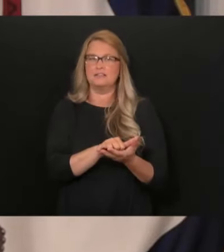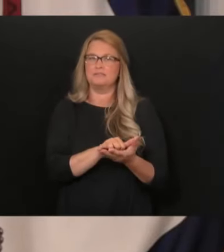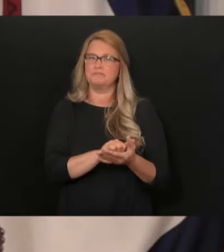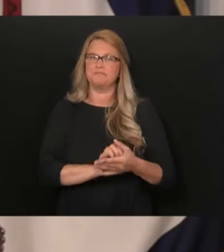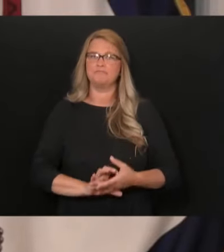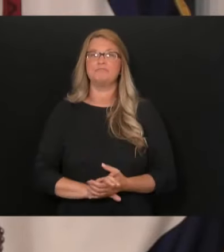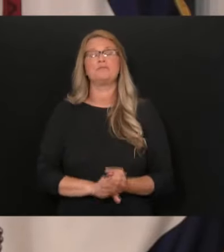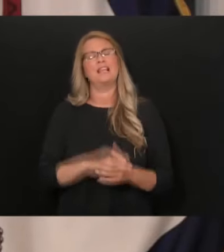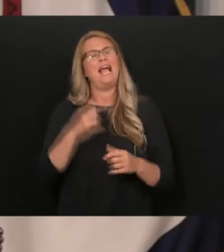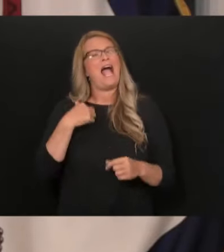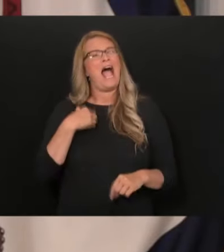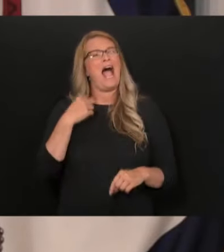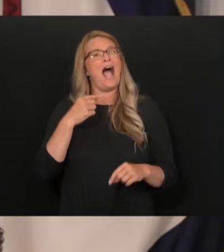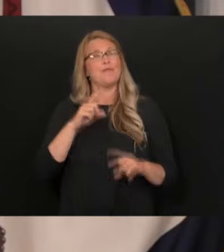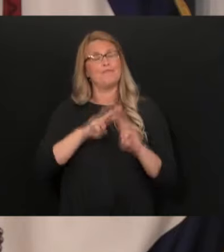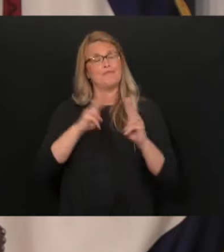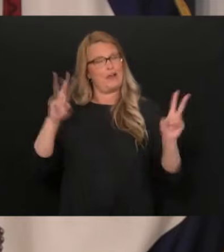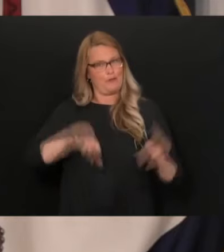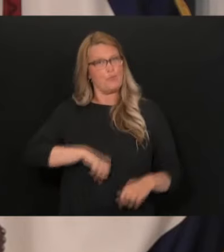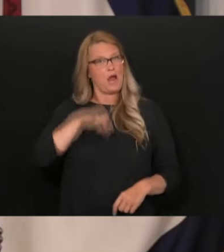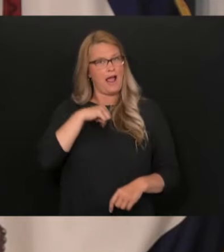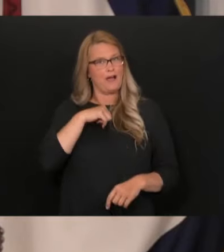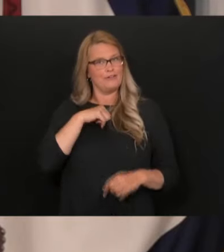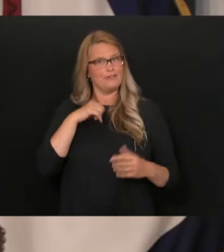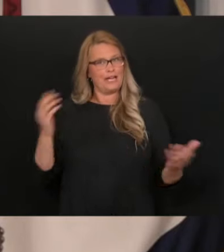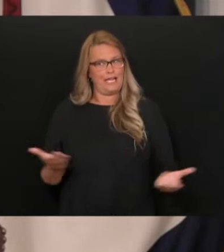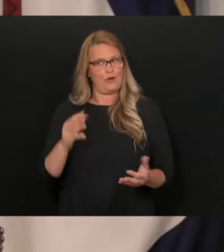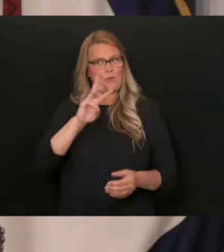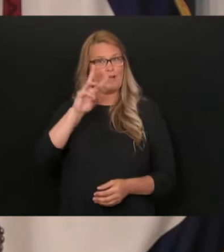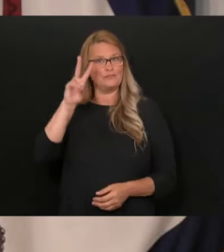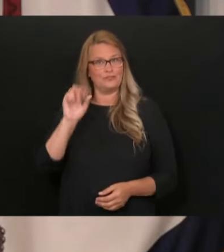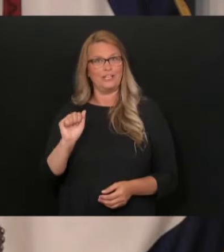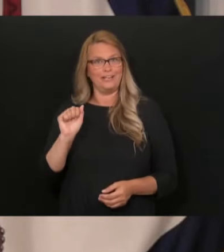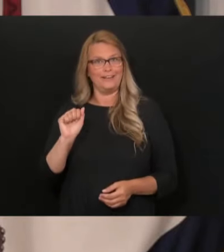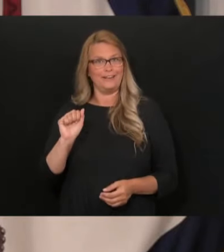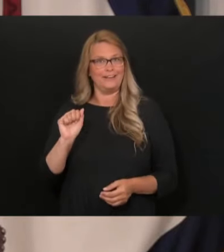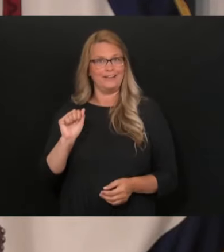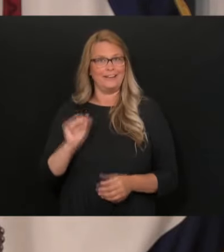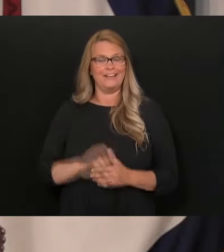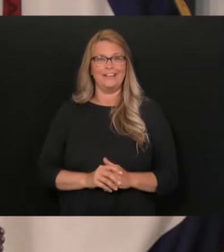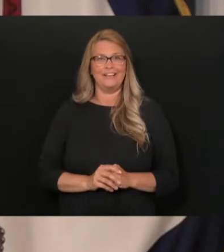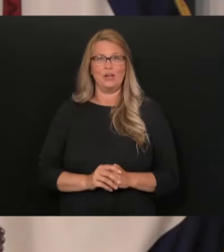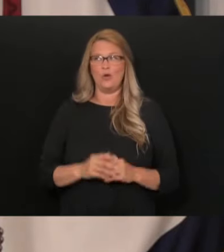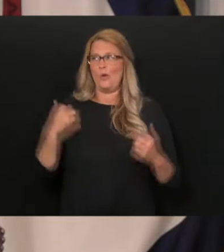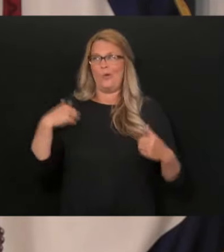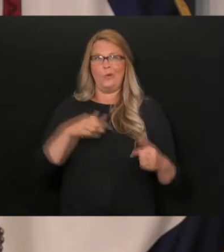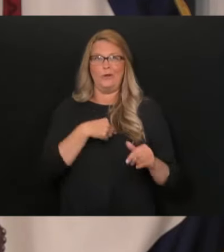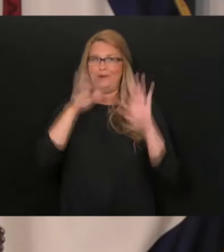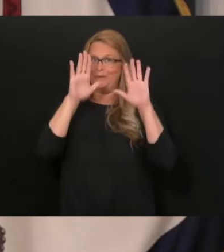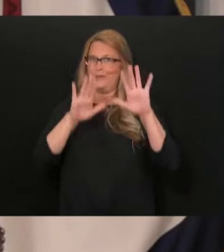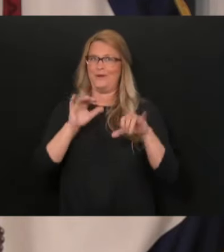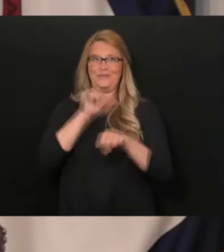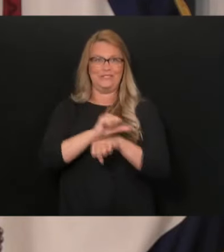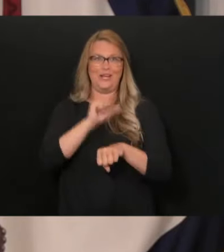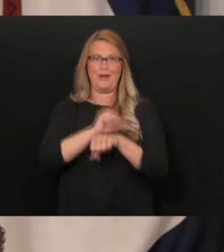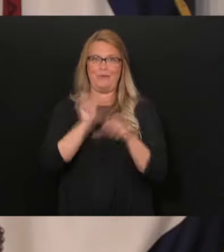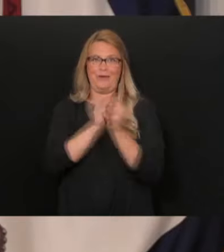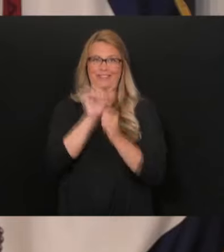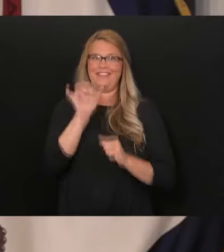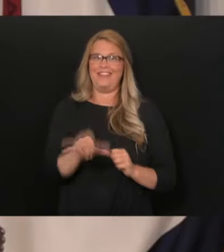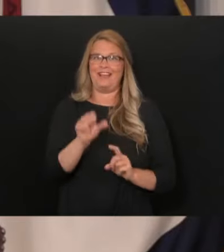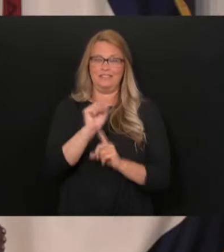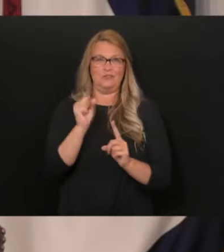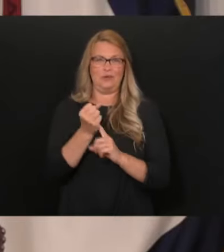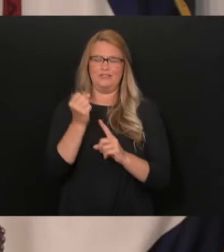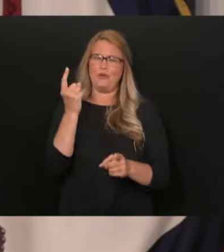situation. So I can't be more proud. Again, West Virginia has just knocked it out of the park and done exactly the right